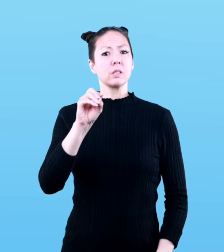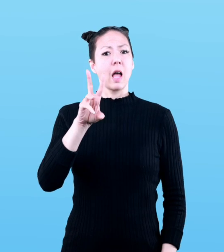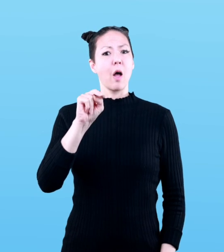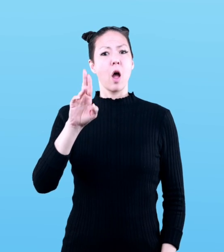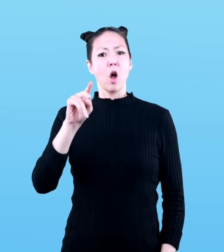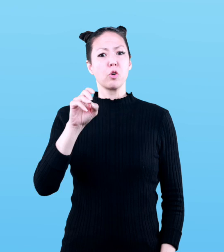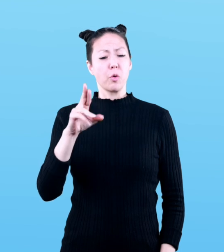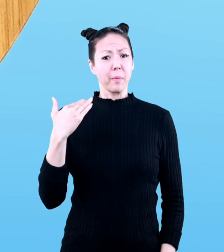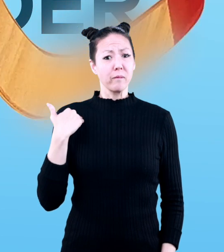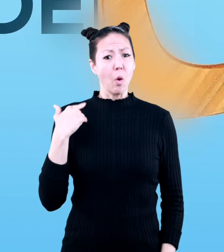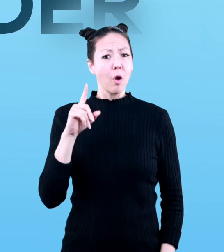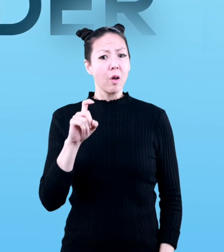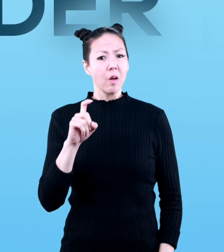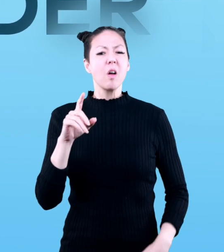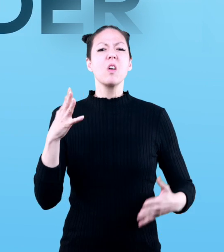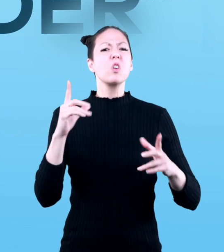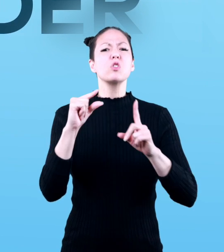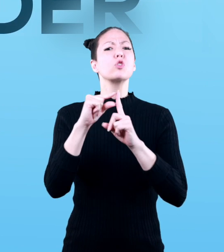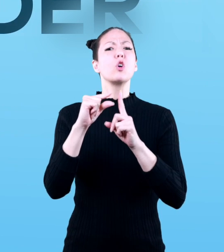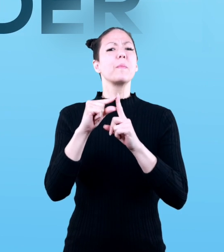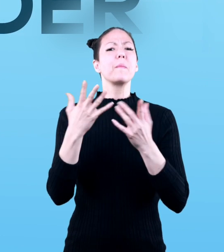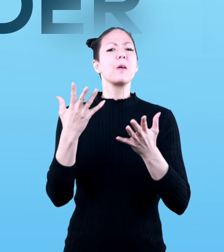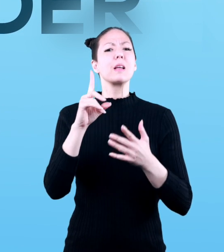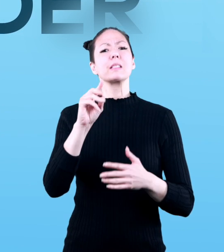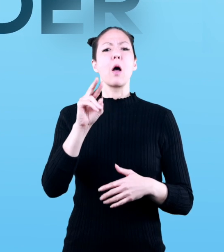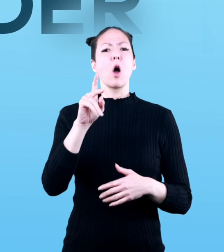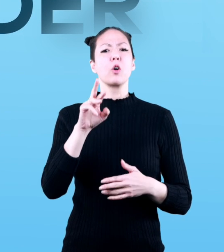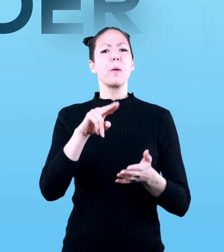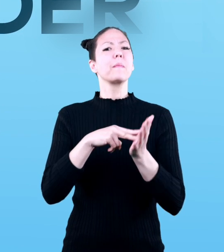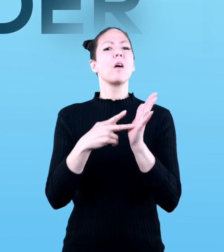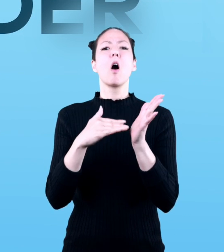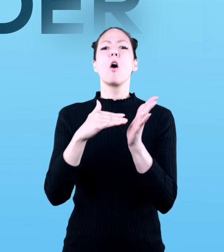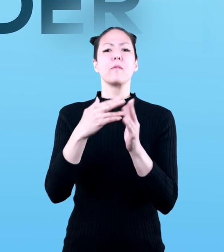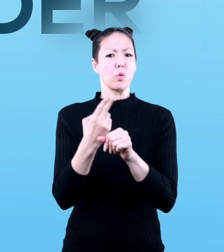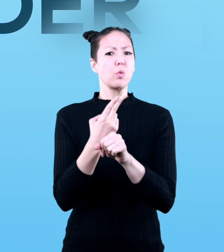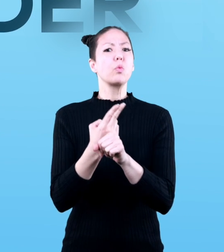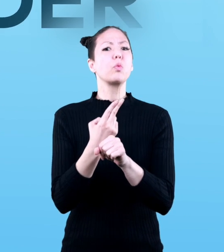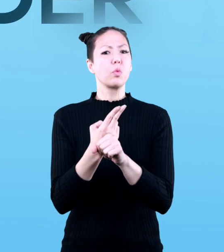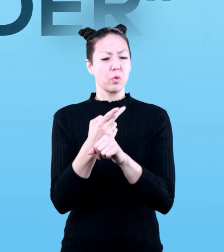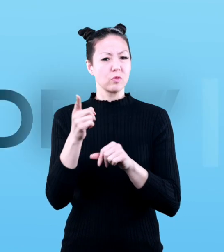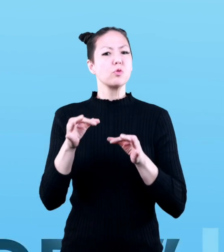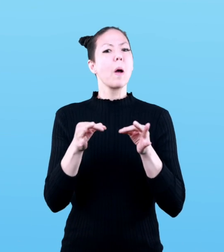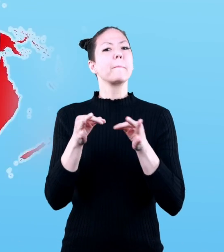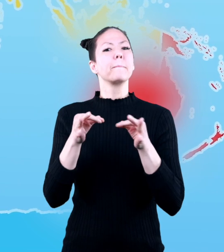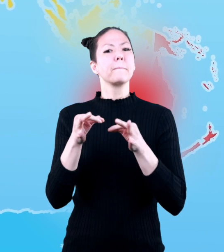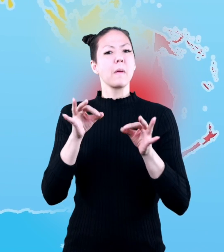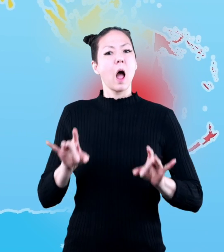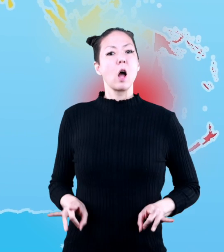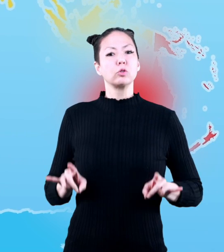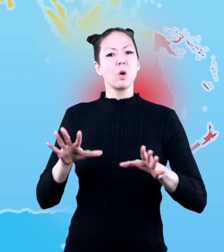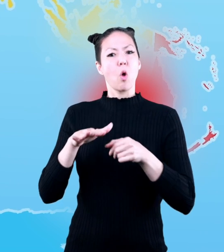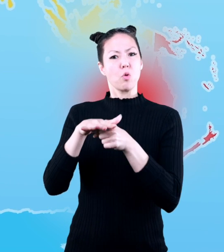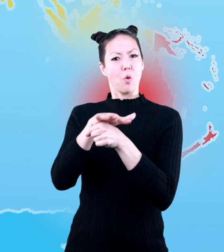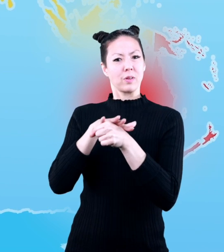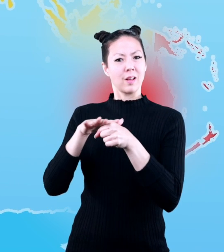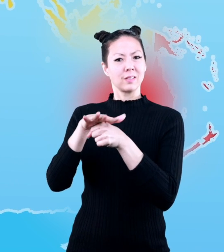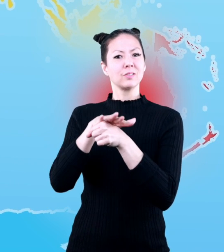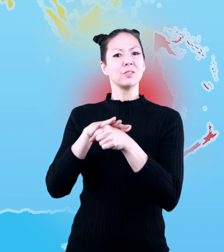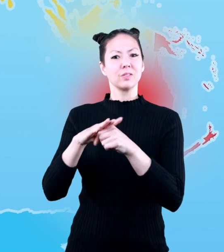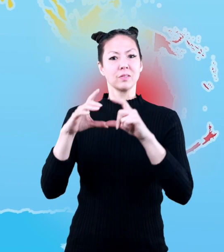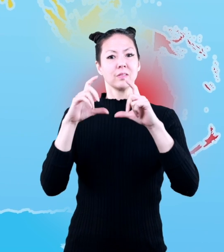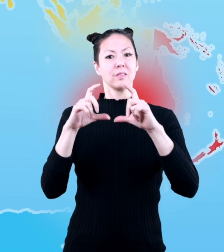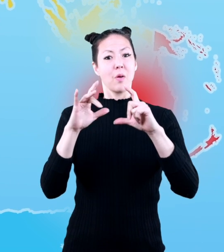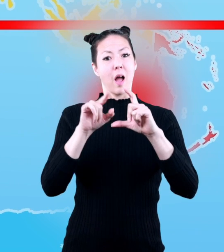the term down under before? Well, the term down under is often used to describe